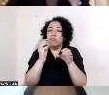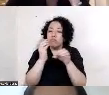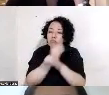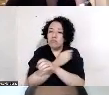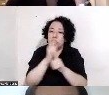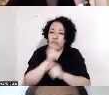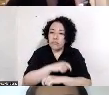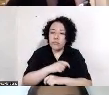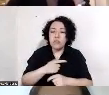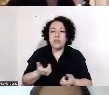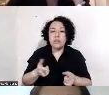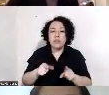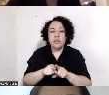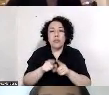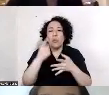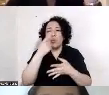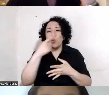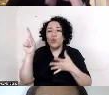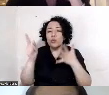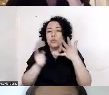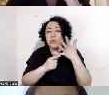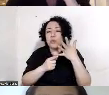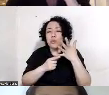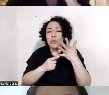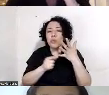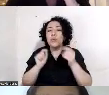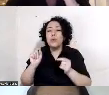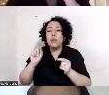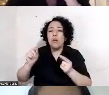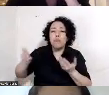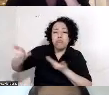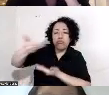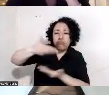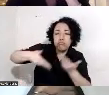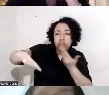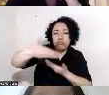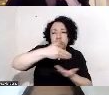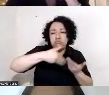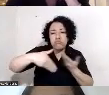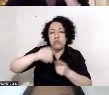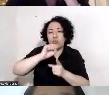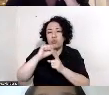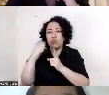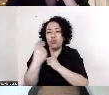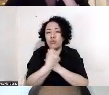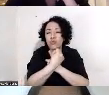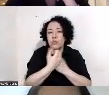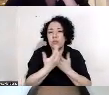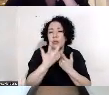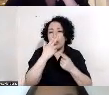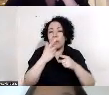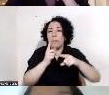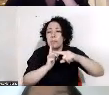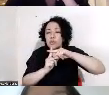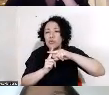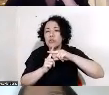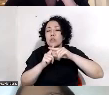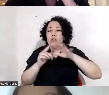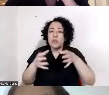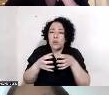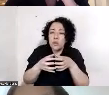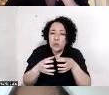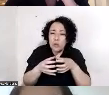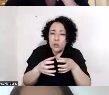no final, o último ponto, é ter interações sociais positivas, principalmente em projetos em grupo, interações